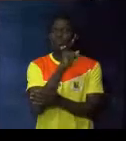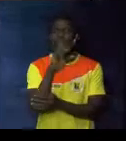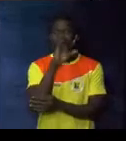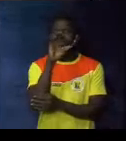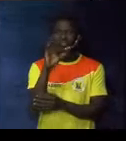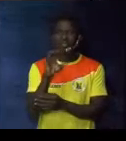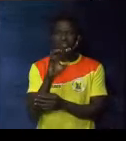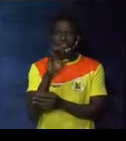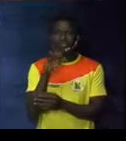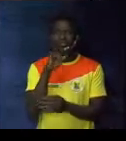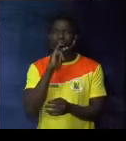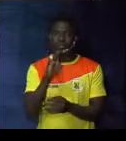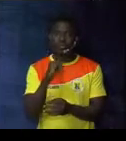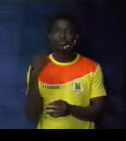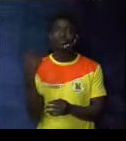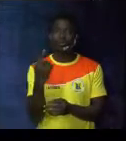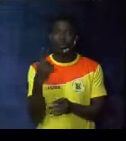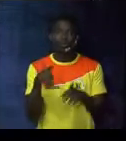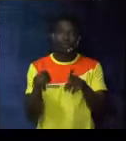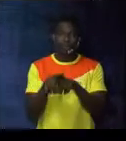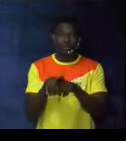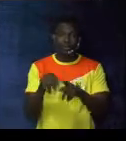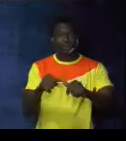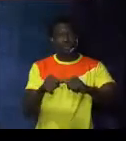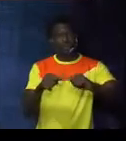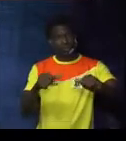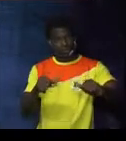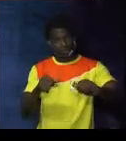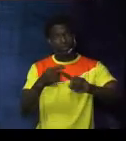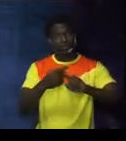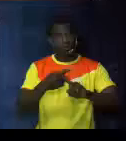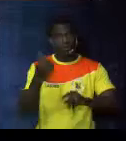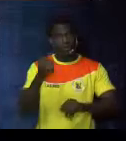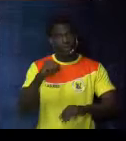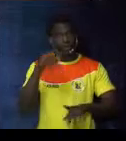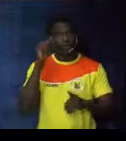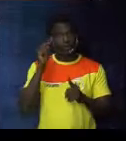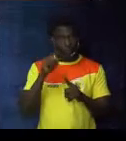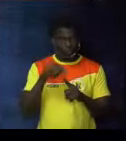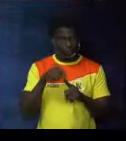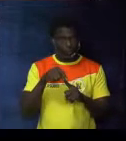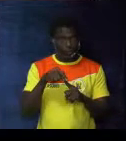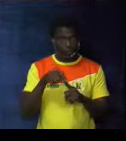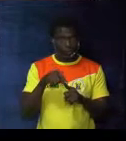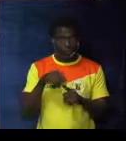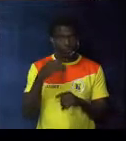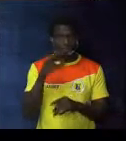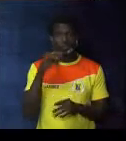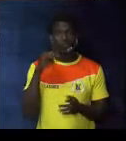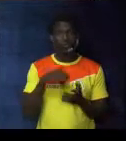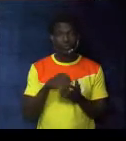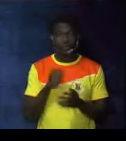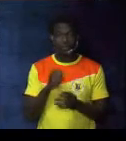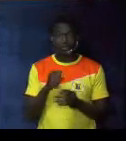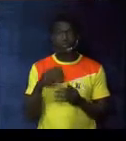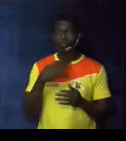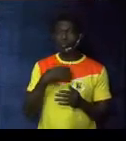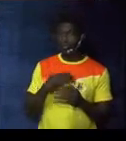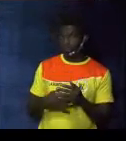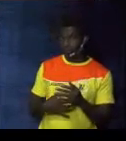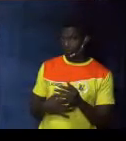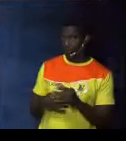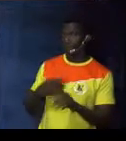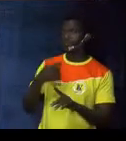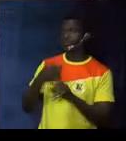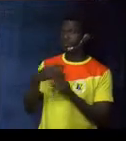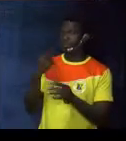The center of a circle is always the same distance from any point on his body. I'll take that again. From the center